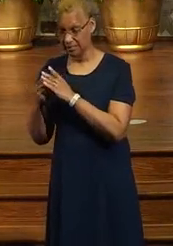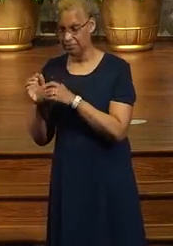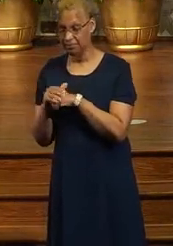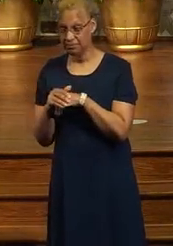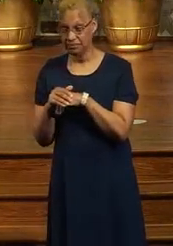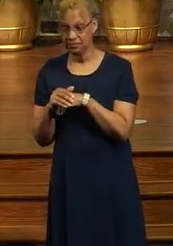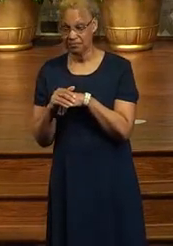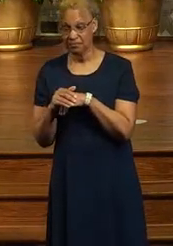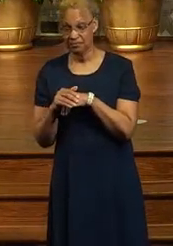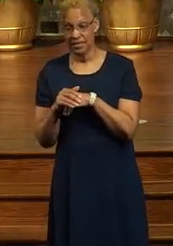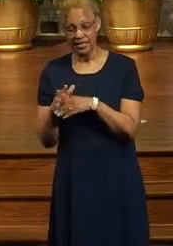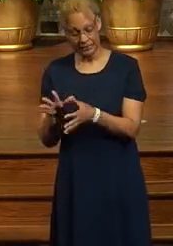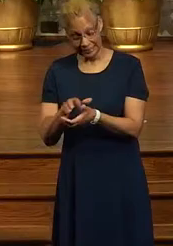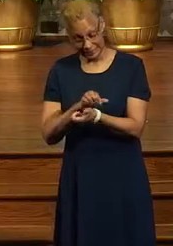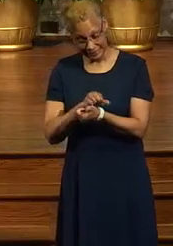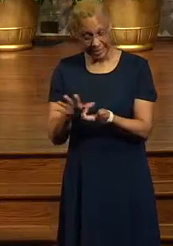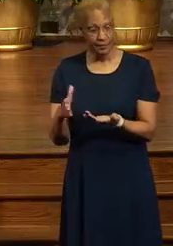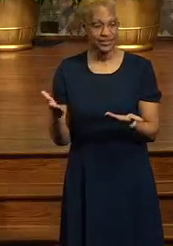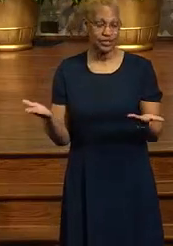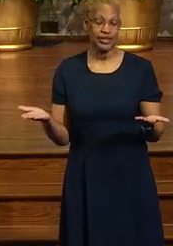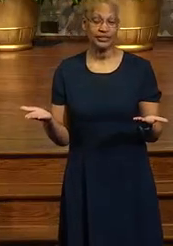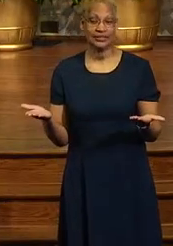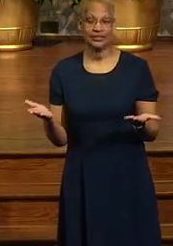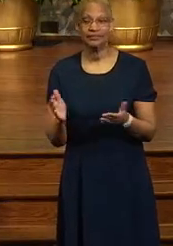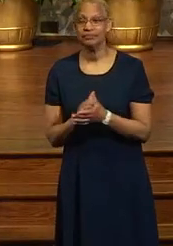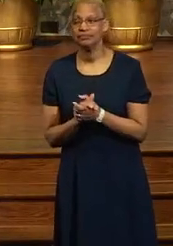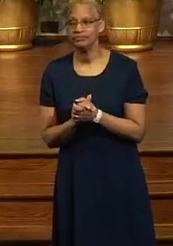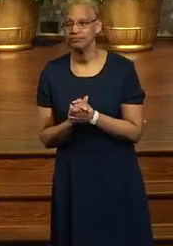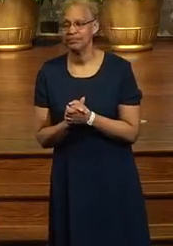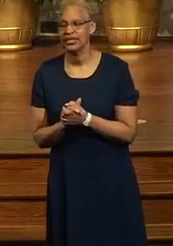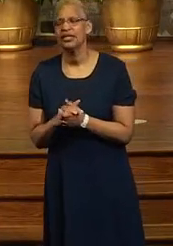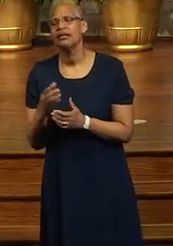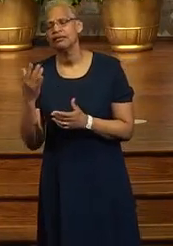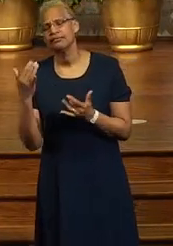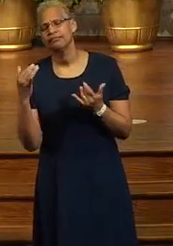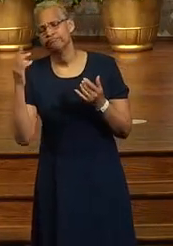were damaged goods. Now let's transition